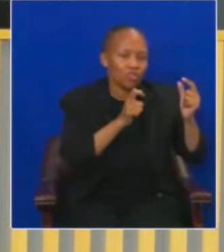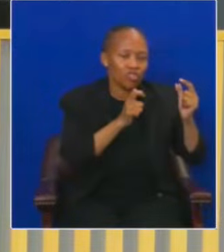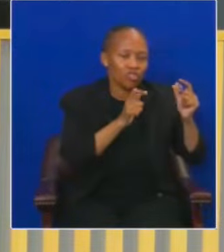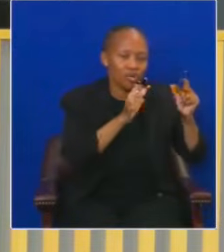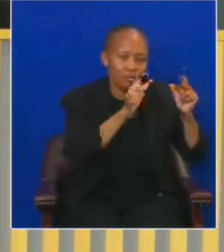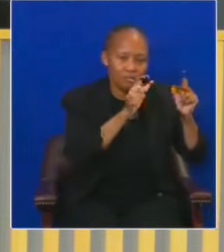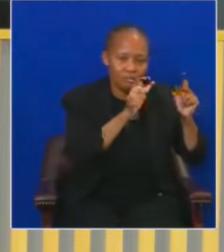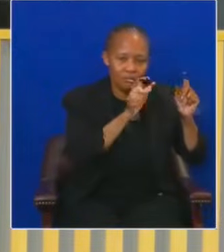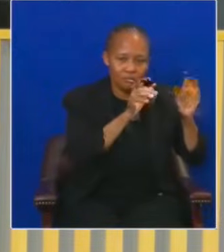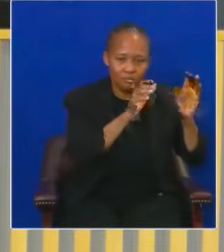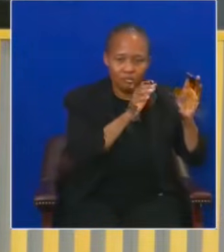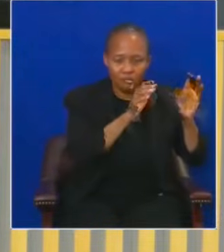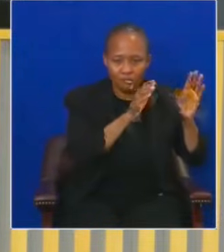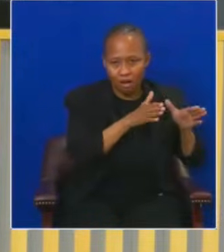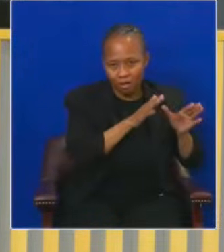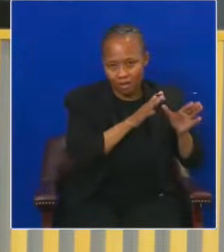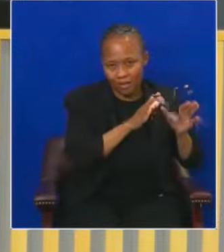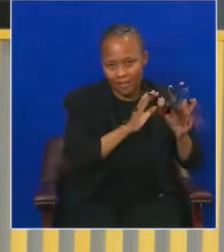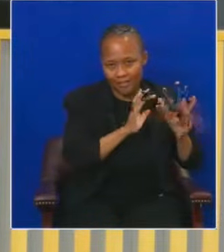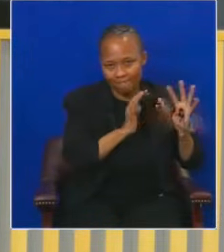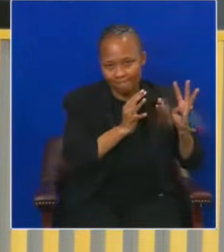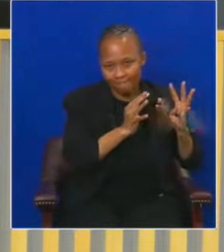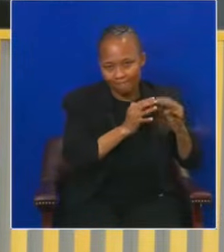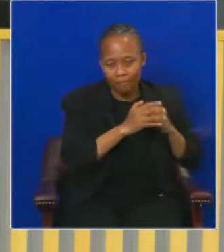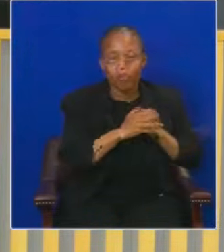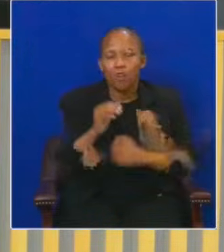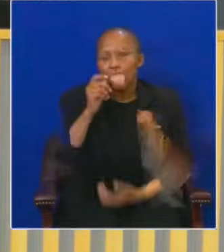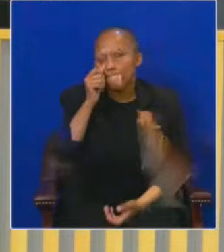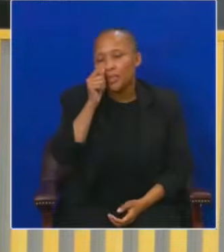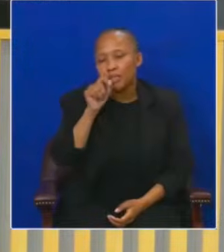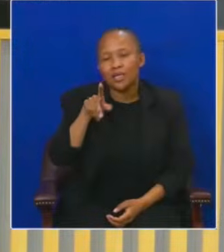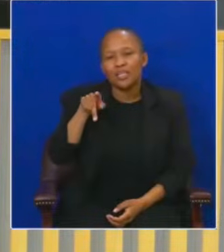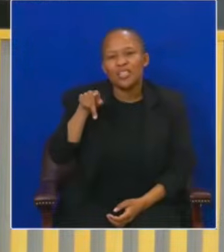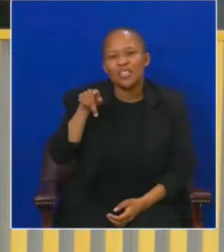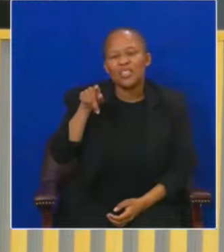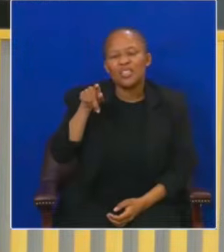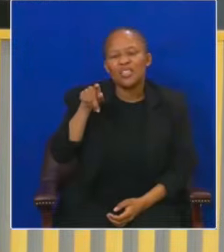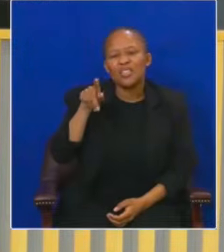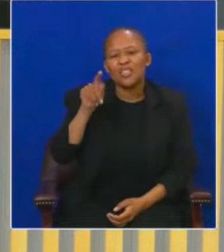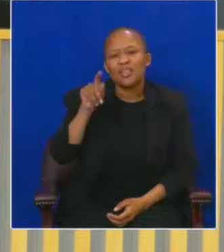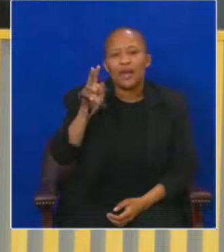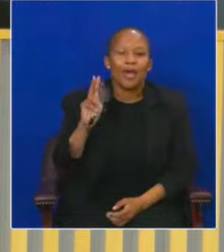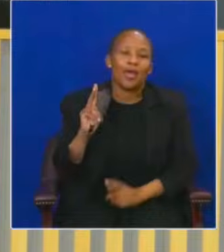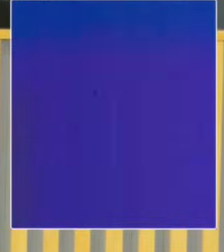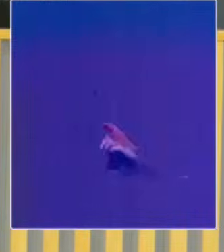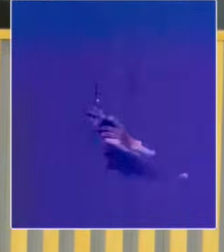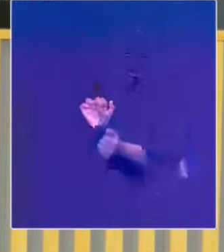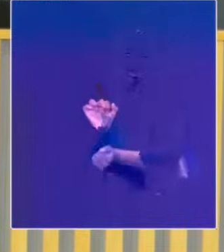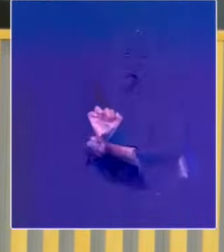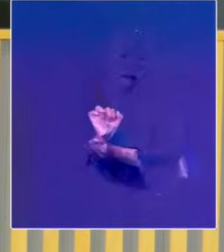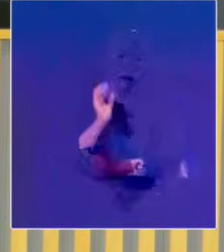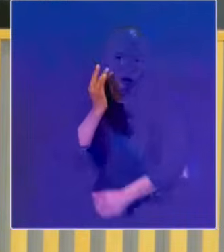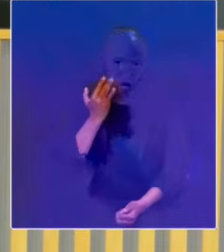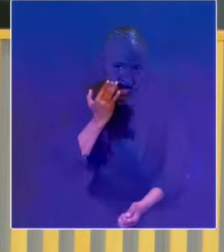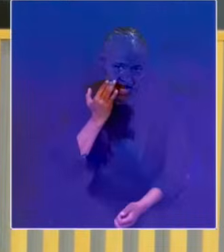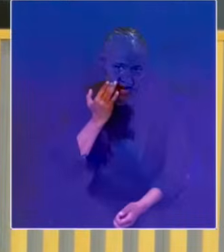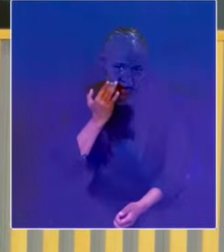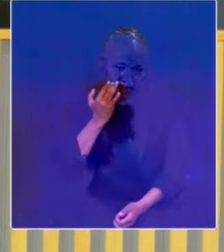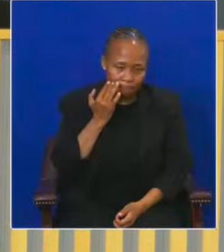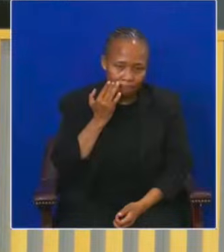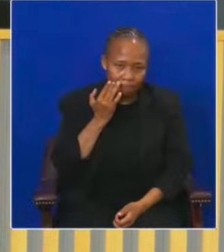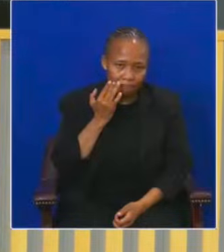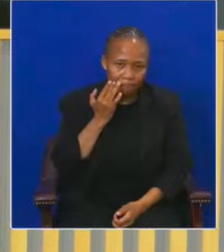Mr. Katiso Molefe was arrested on 6